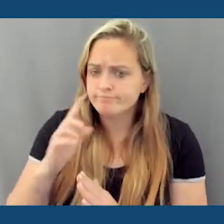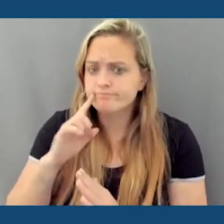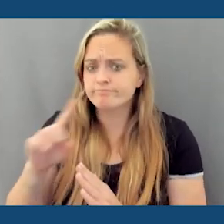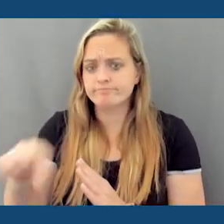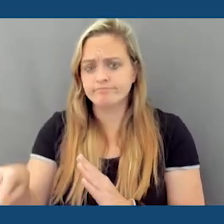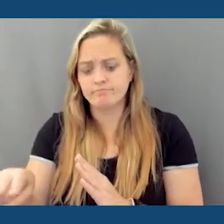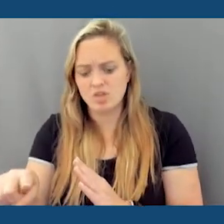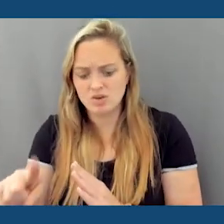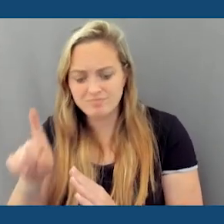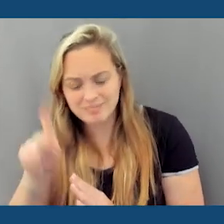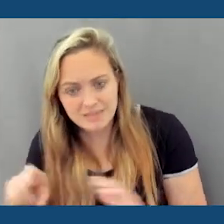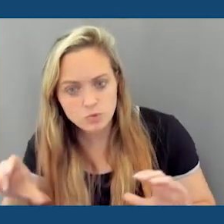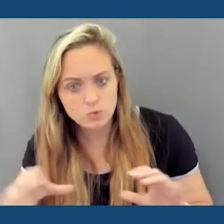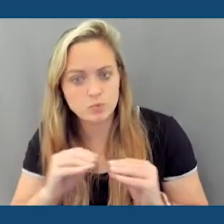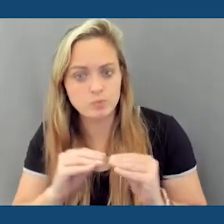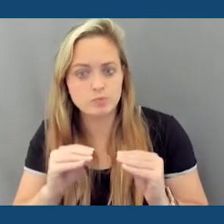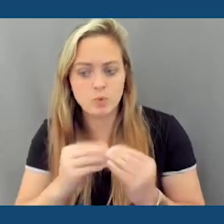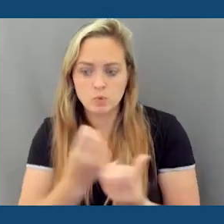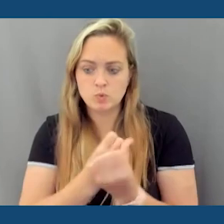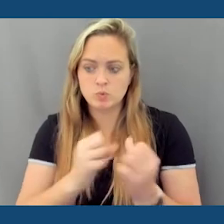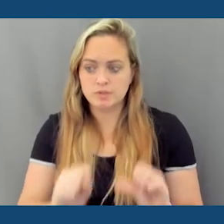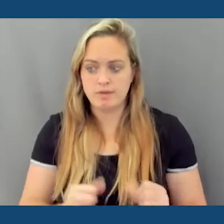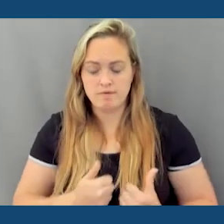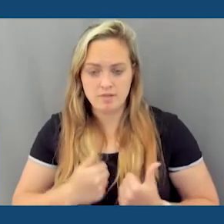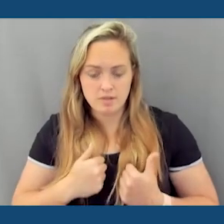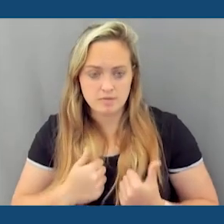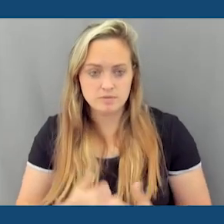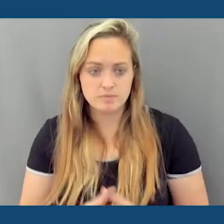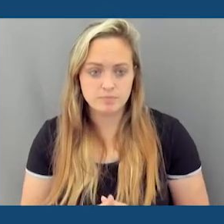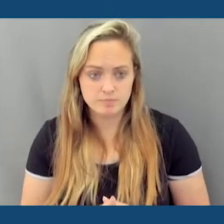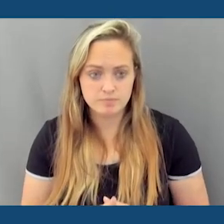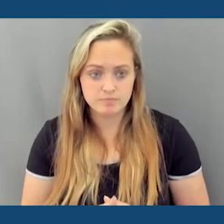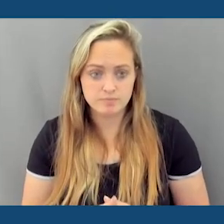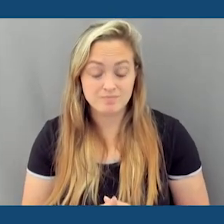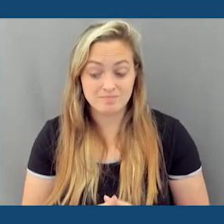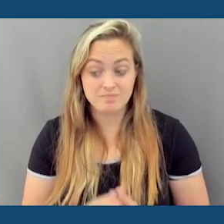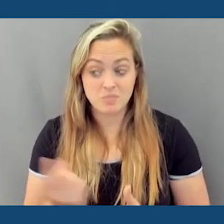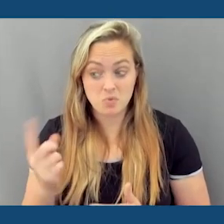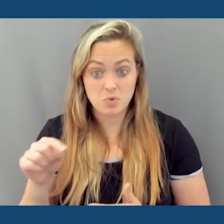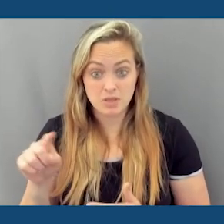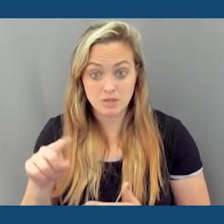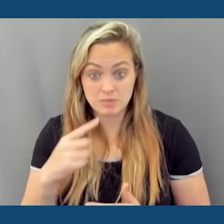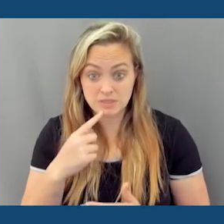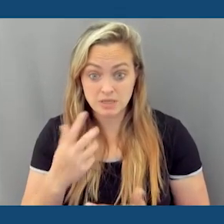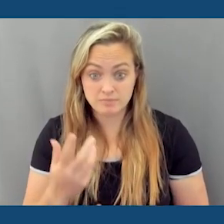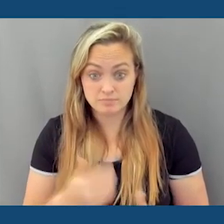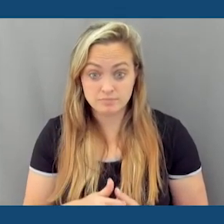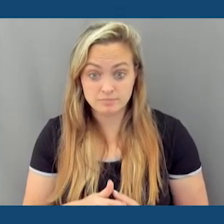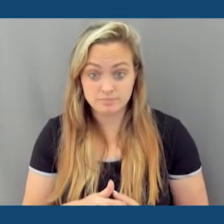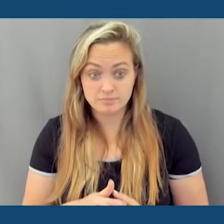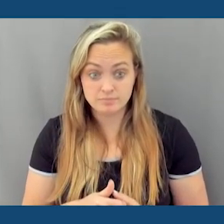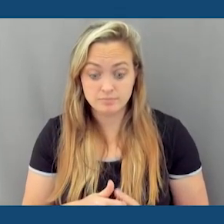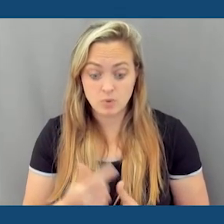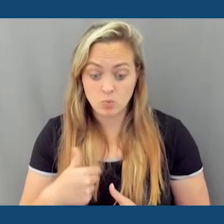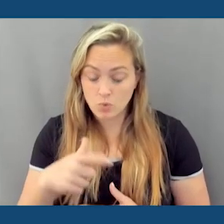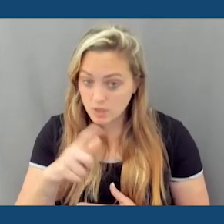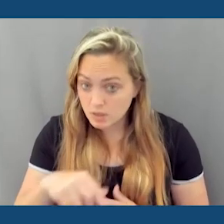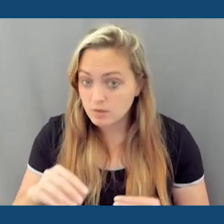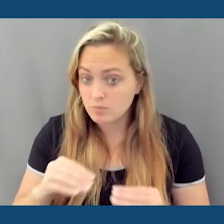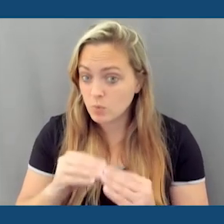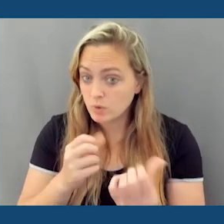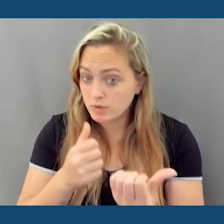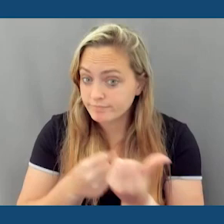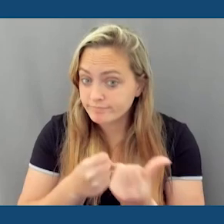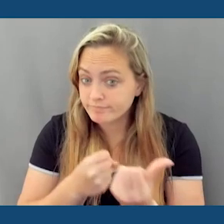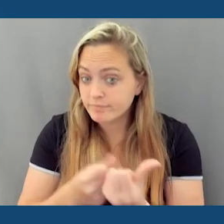about doing more to save lives. And one of them is to say, we need more assistance for